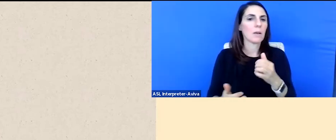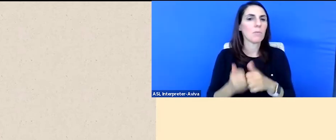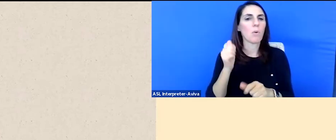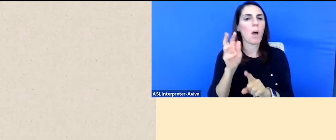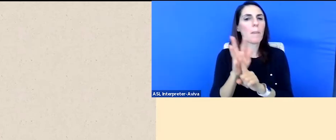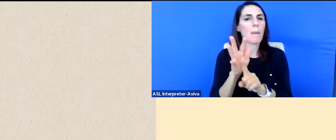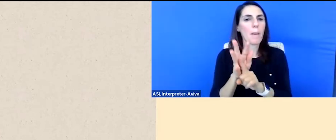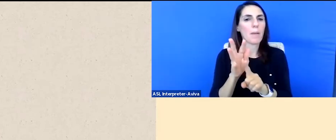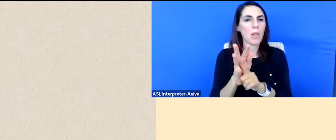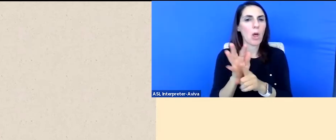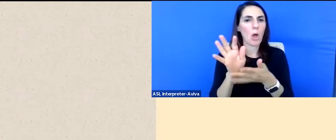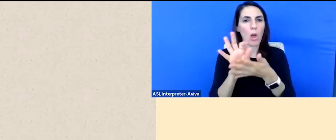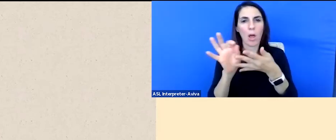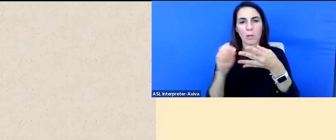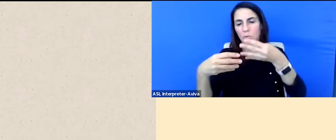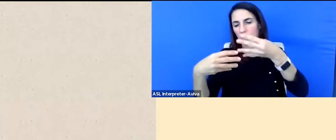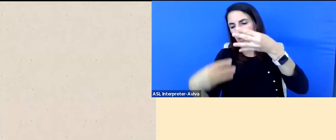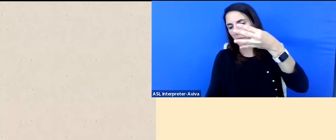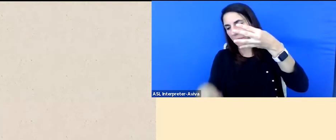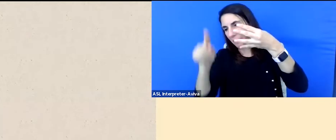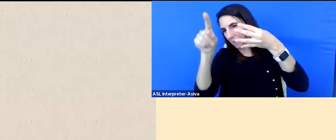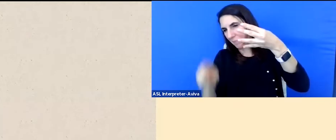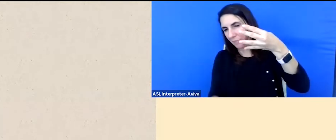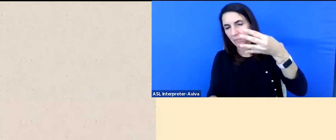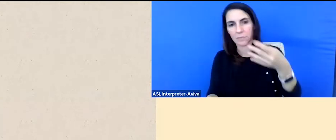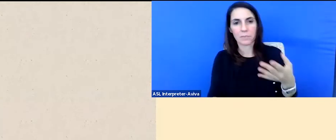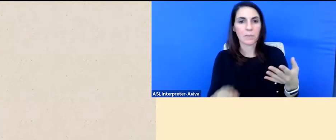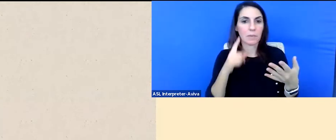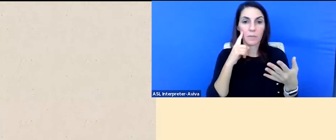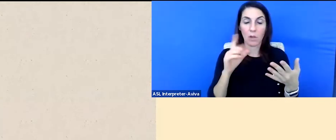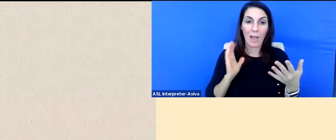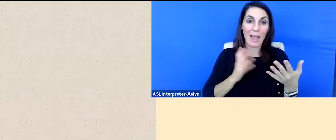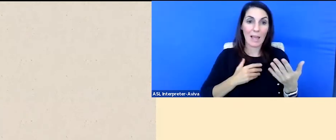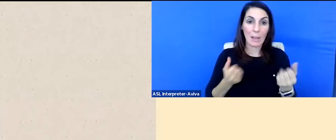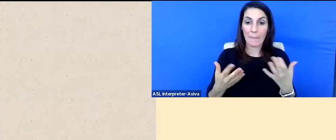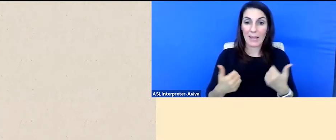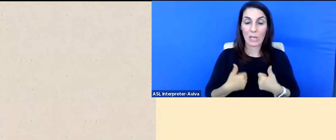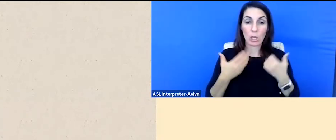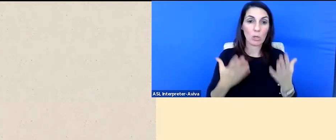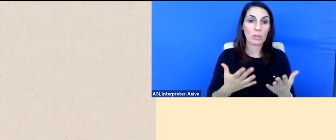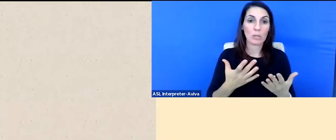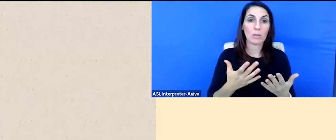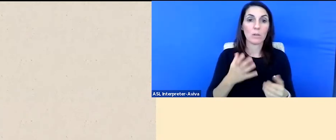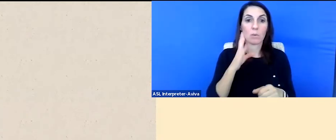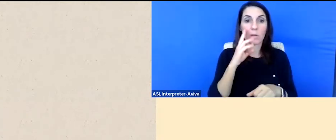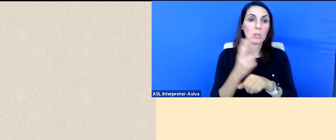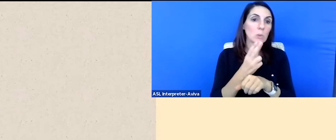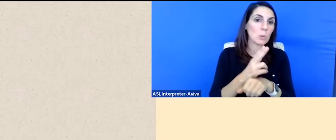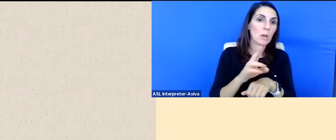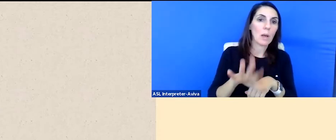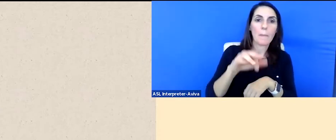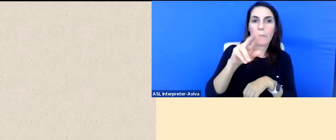options listed. So for us, lots of residents use us to schedule a pickup of